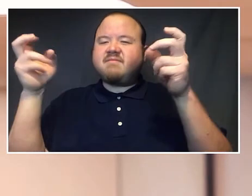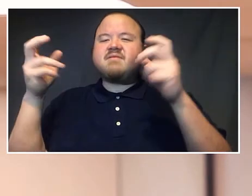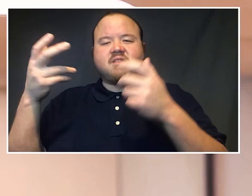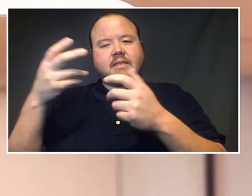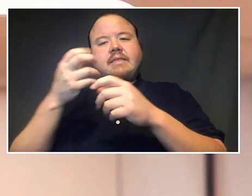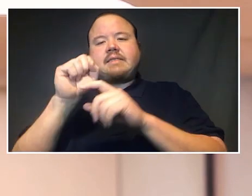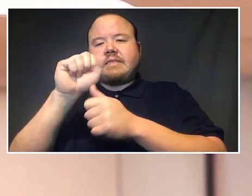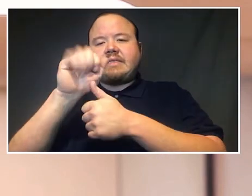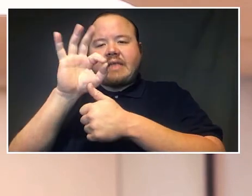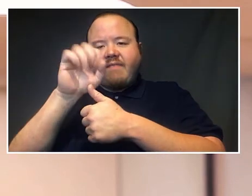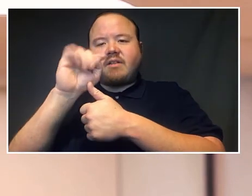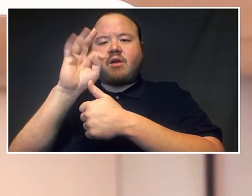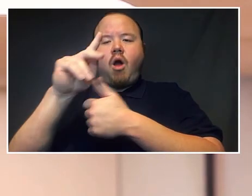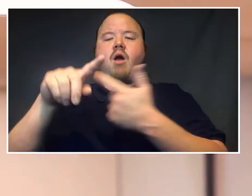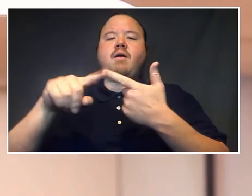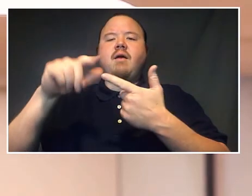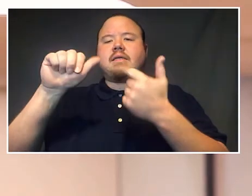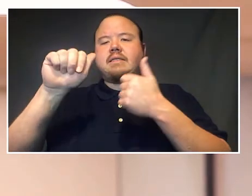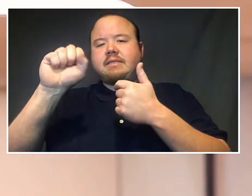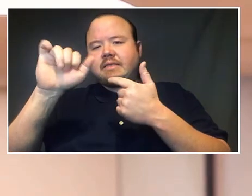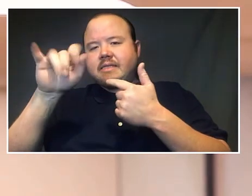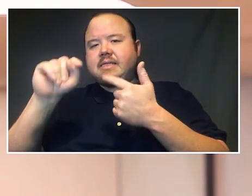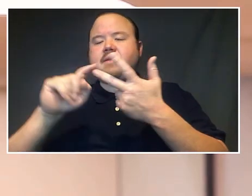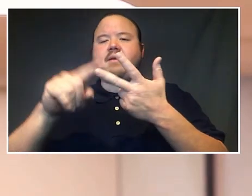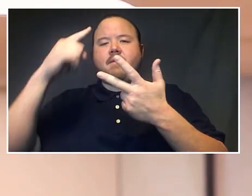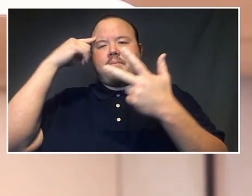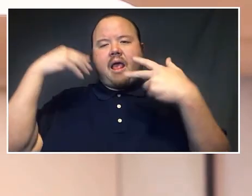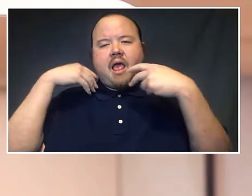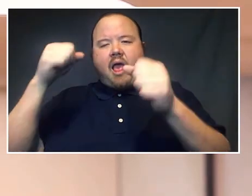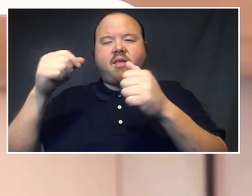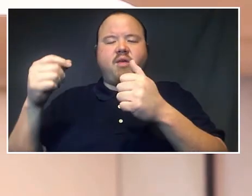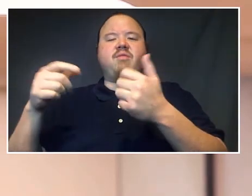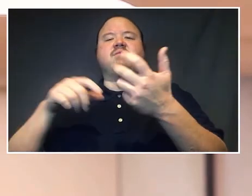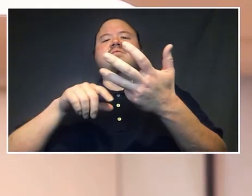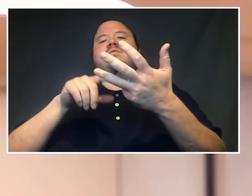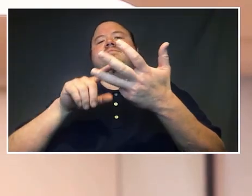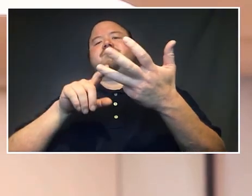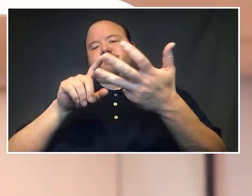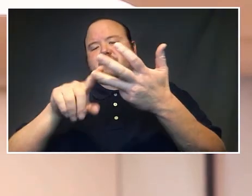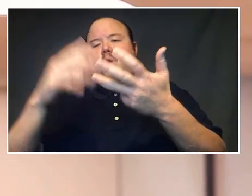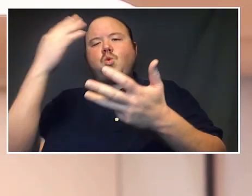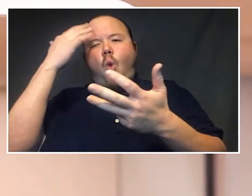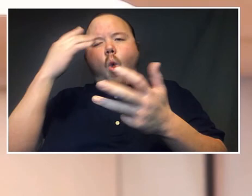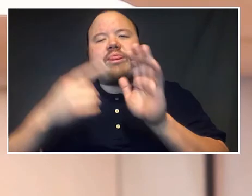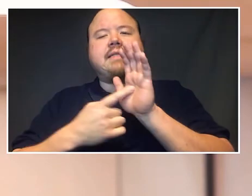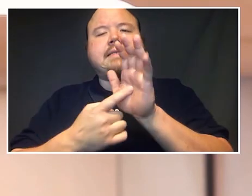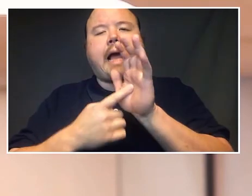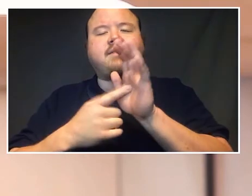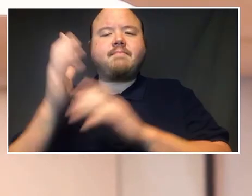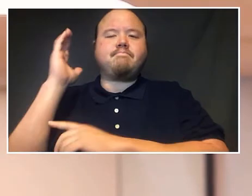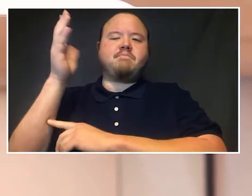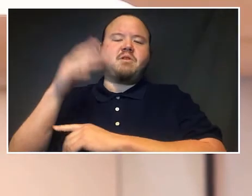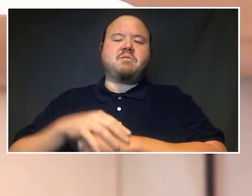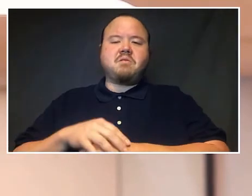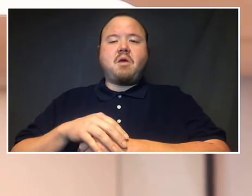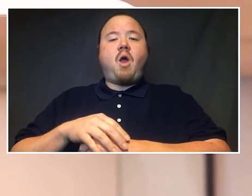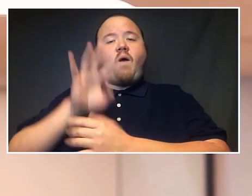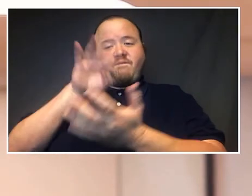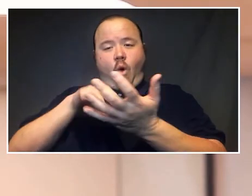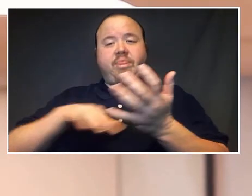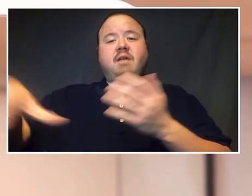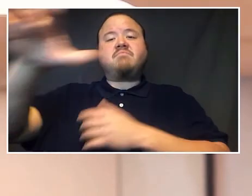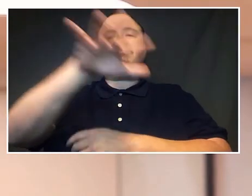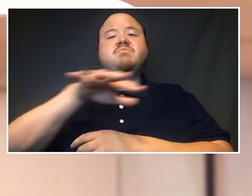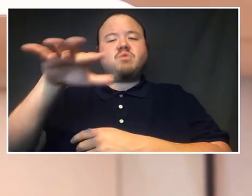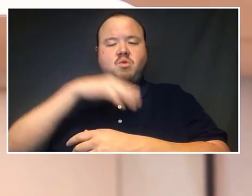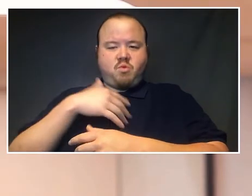Safe Talk, Assist, Mental Health First Aid, Youth and Adult, and Know the Signs presentations. Over 4,000 helpers in the community have been